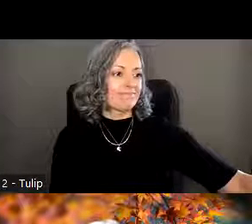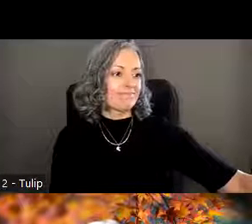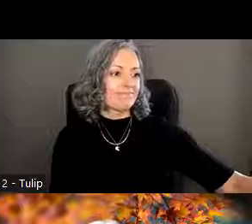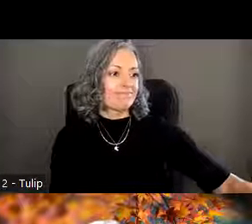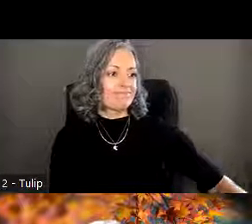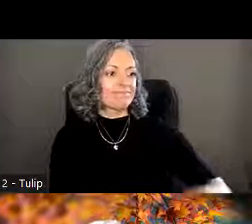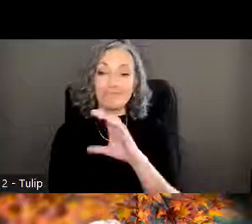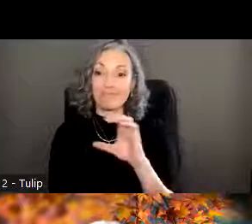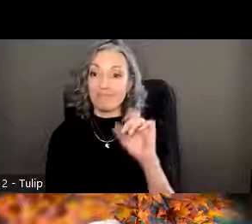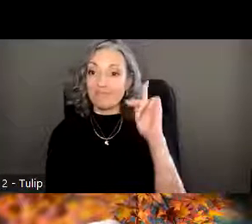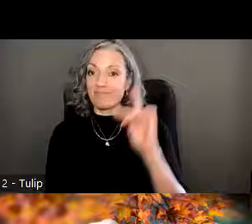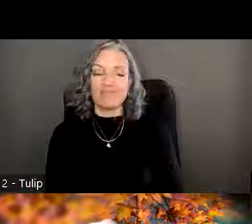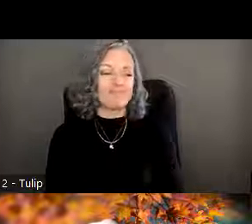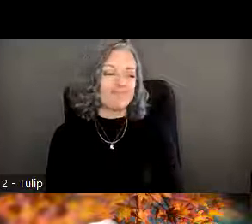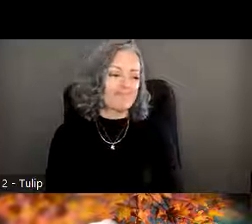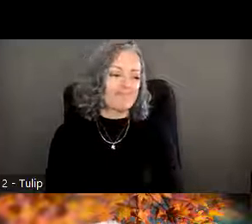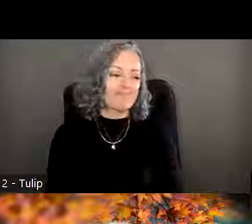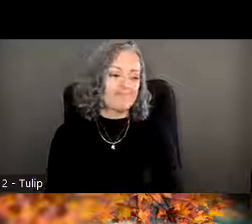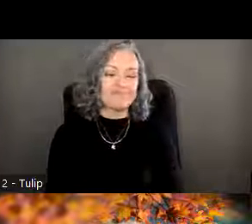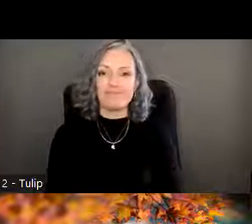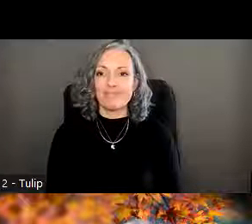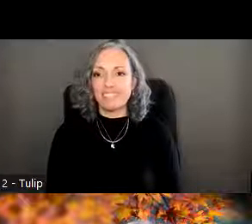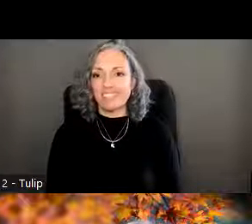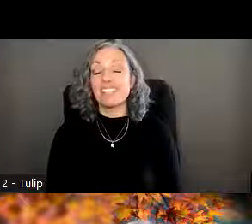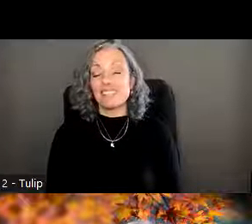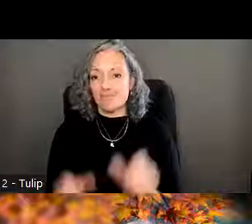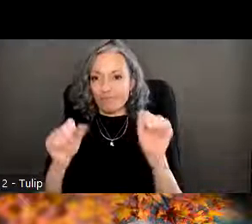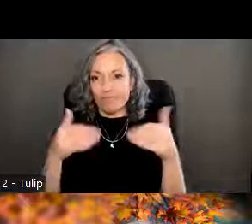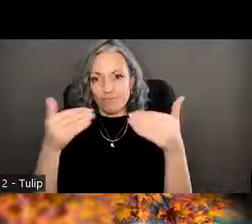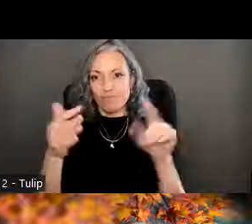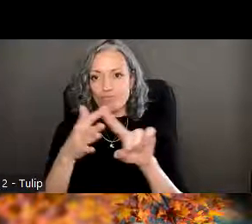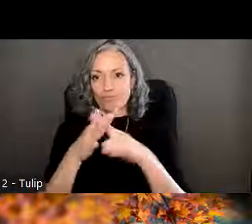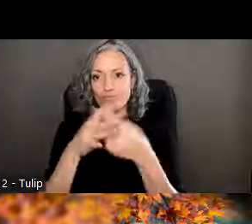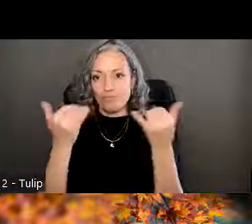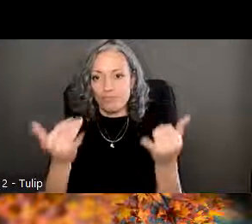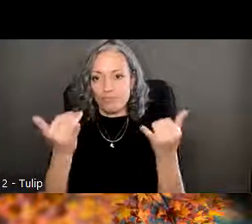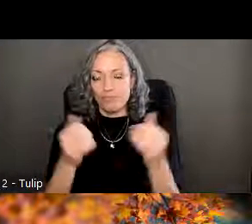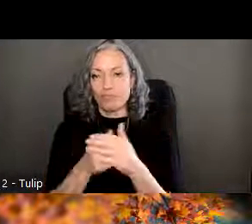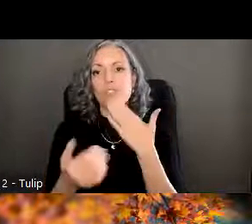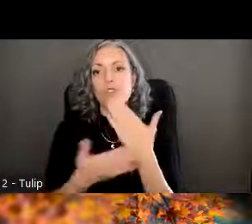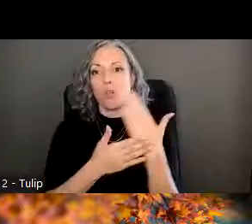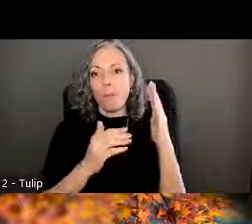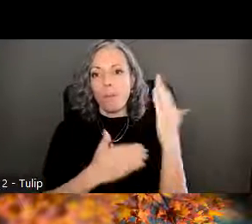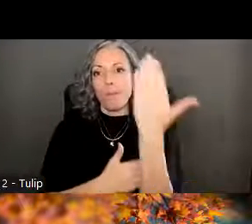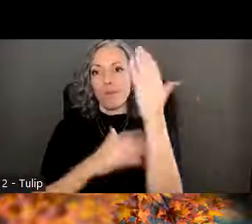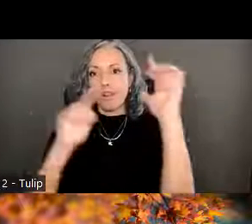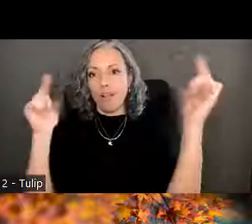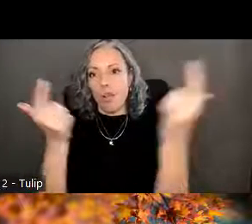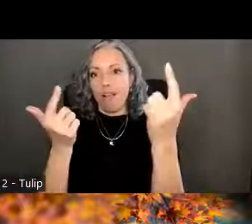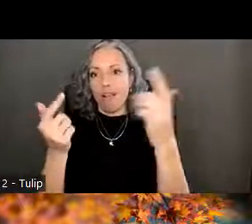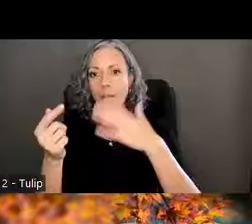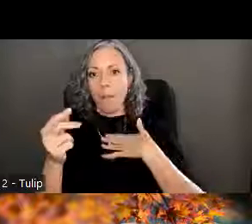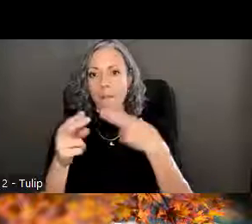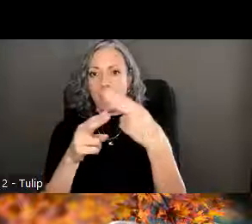Okay. It's 10:01. I think we can start. Good morning, everyone. My name is